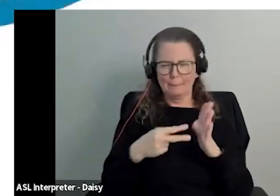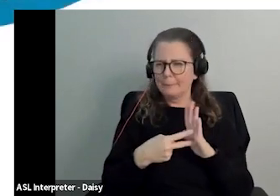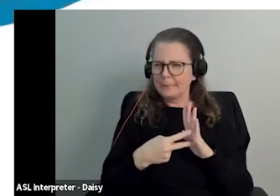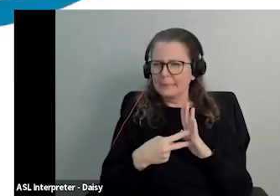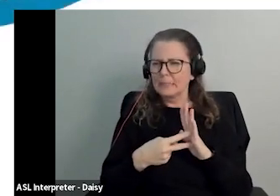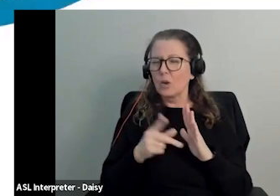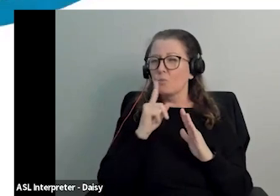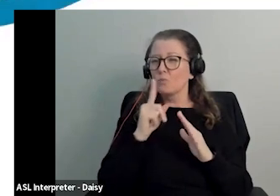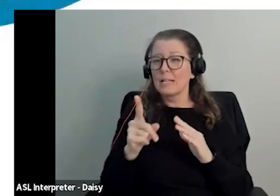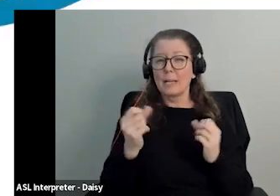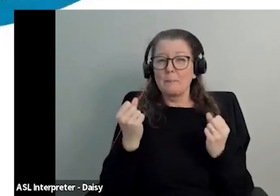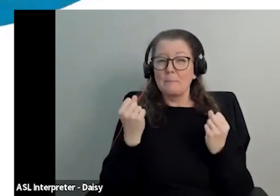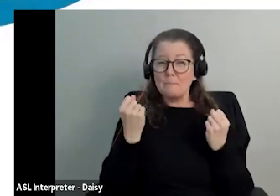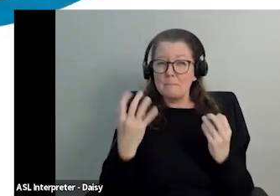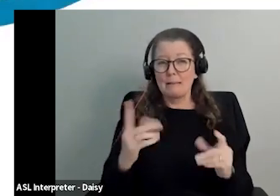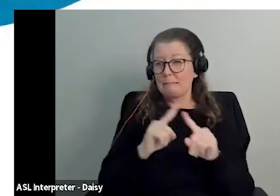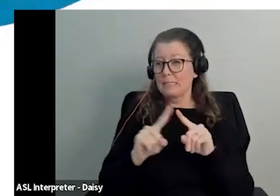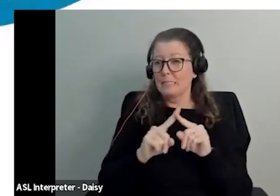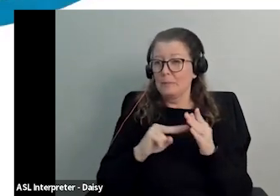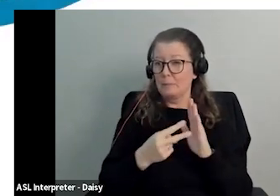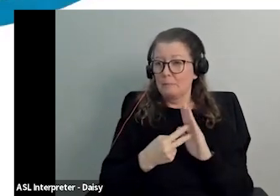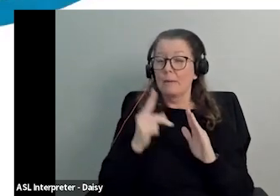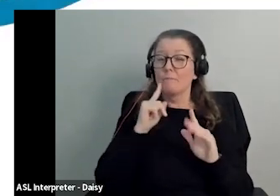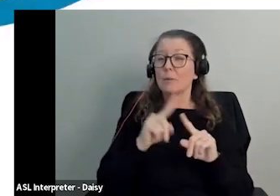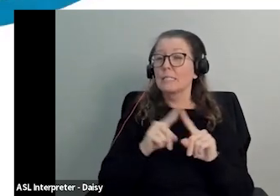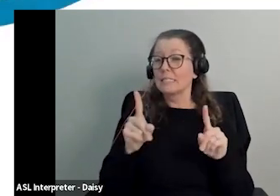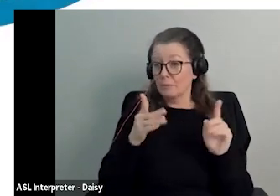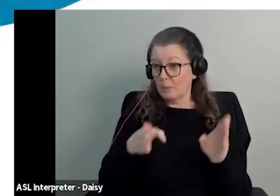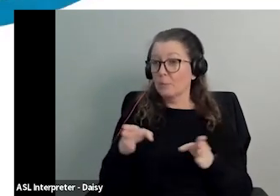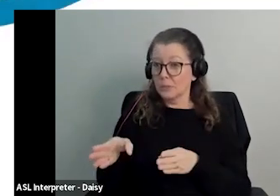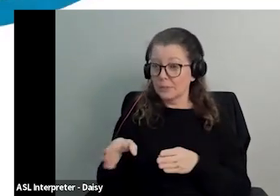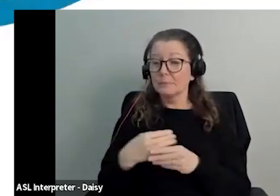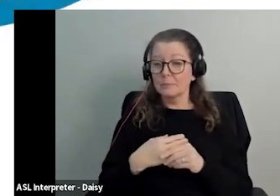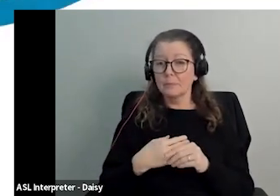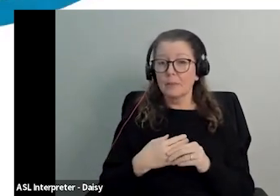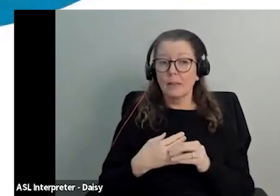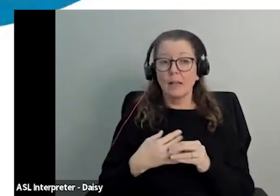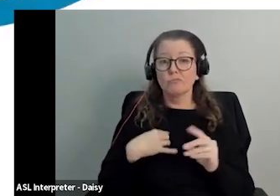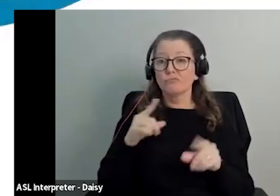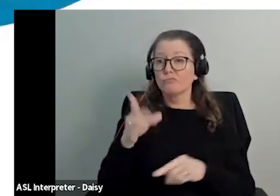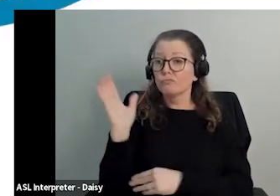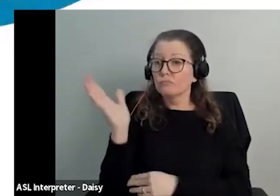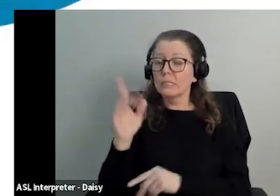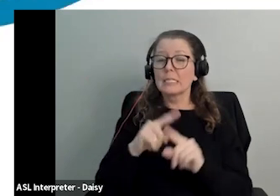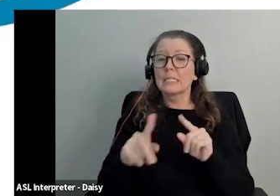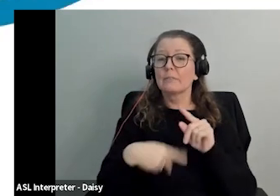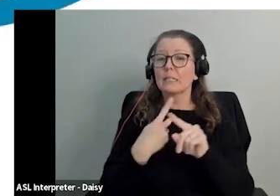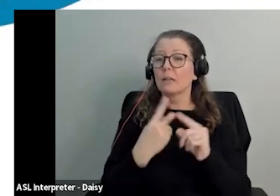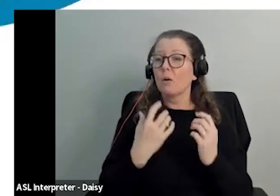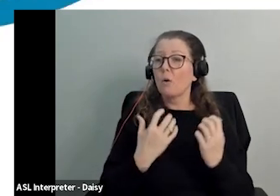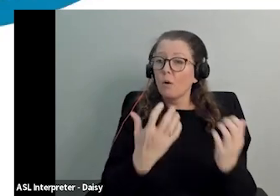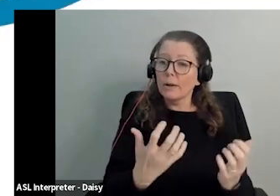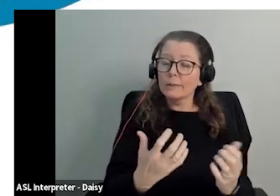can mean a lot of different things to a lot of different people. I've given talks for different types of audiences, whether they're